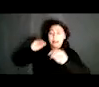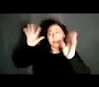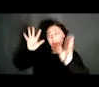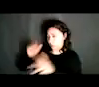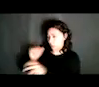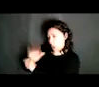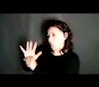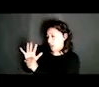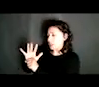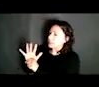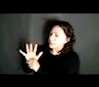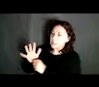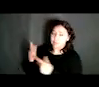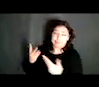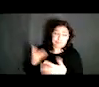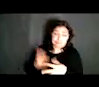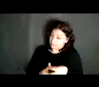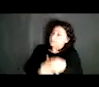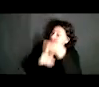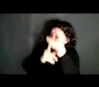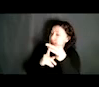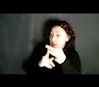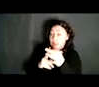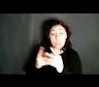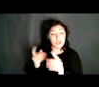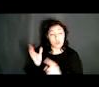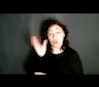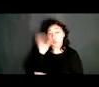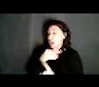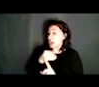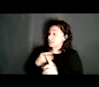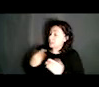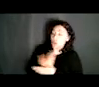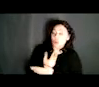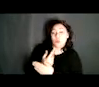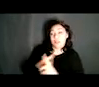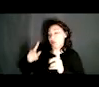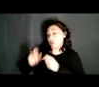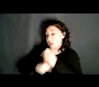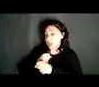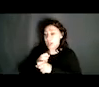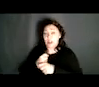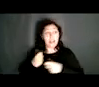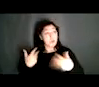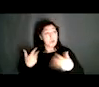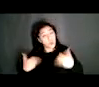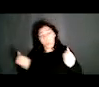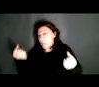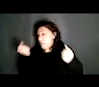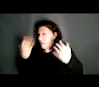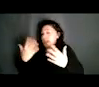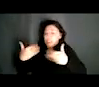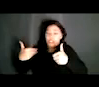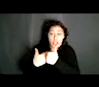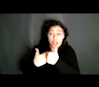feel cautiously proud of the way our faculty responded and are responding to the enormous challenges of moving so much of our